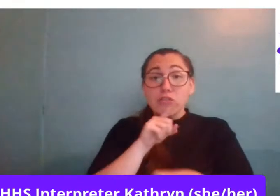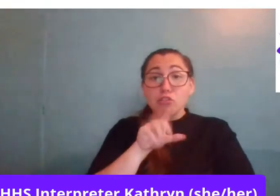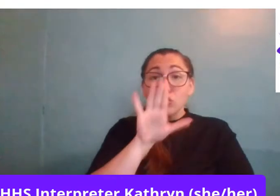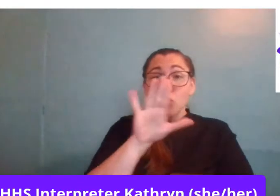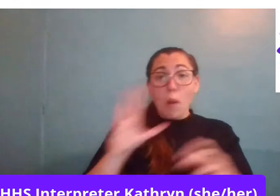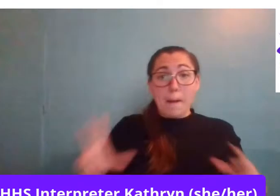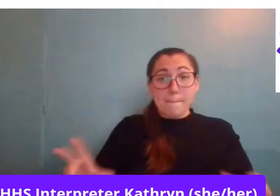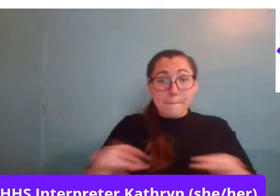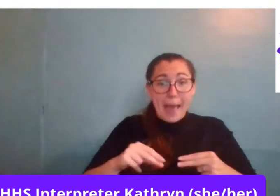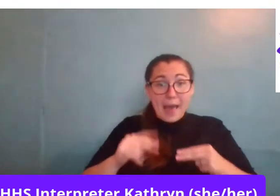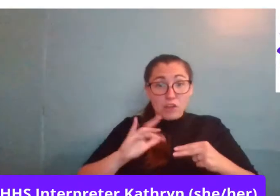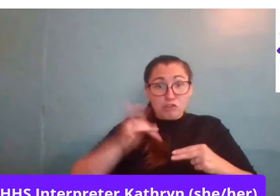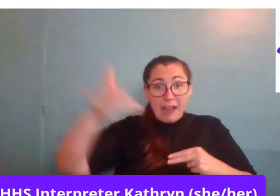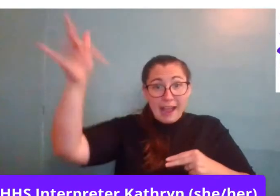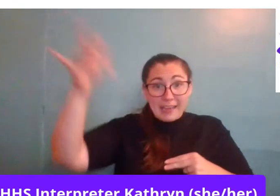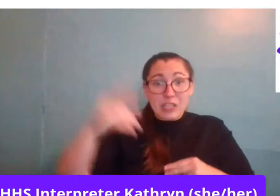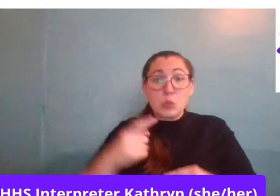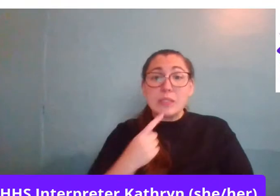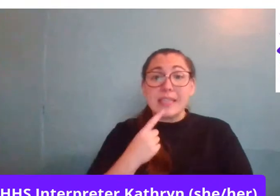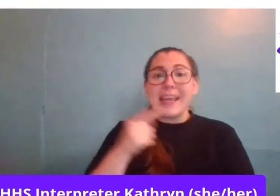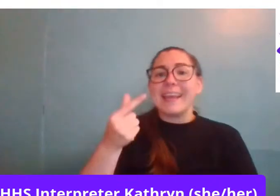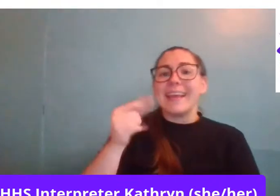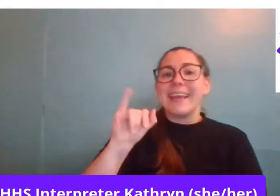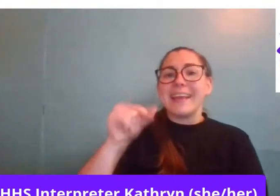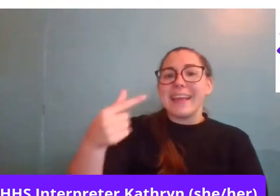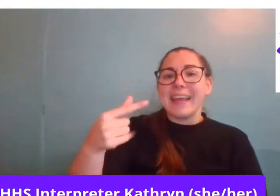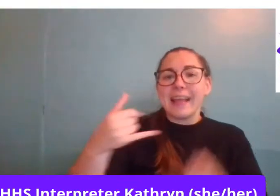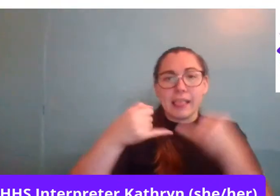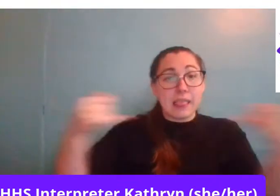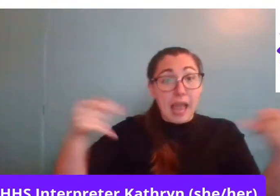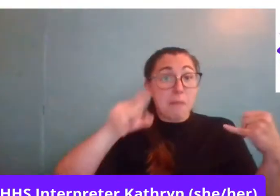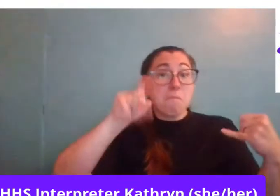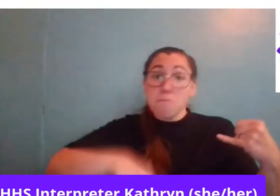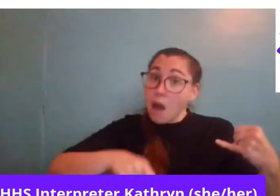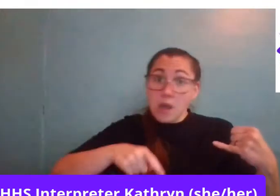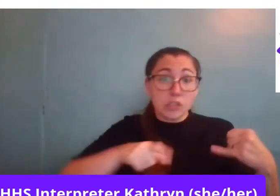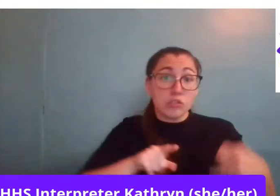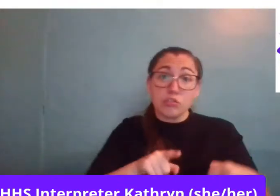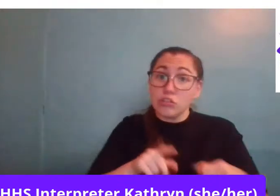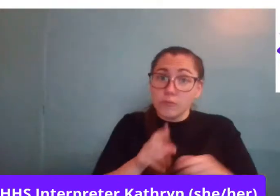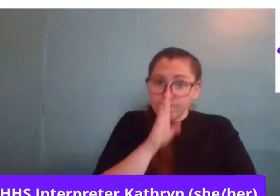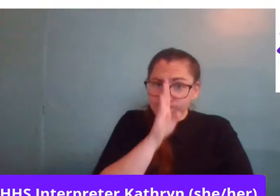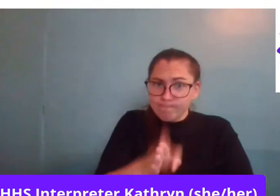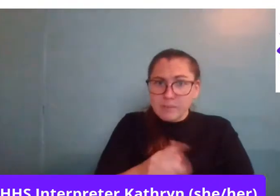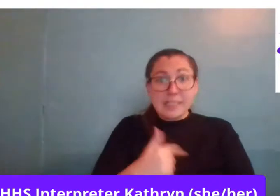and they would tell you that your gig line had to be straight. So, being 17